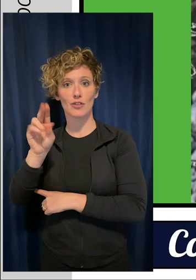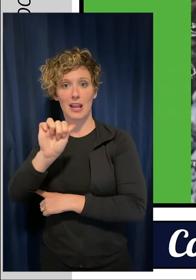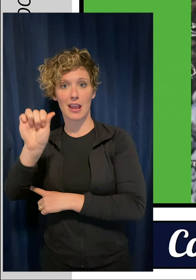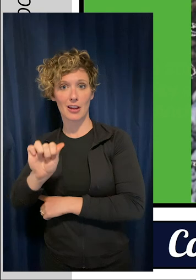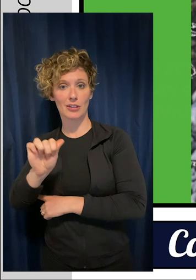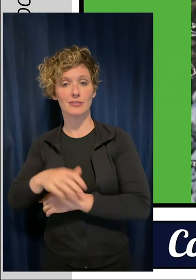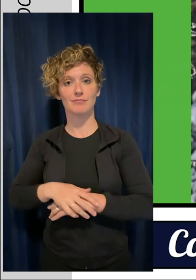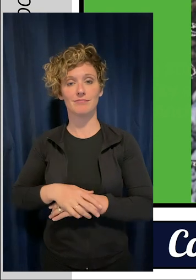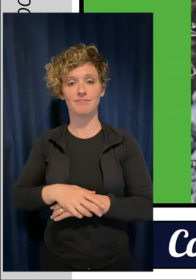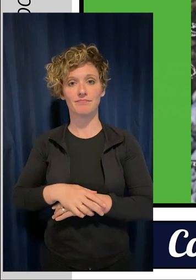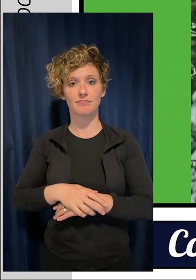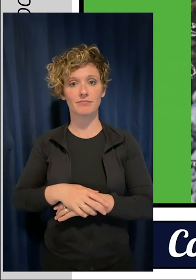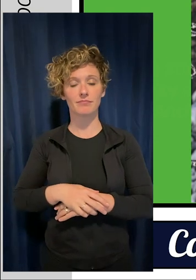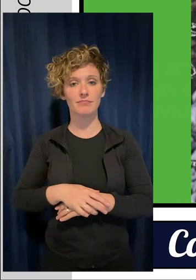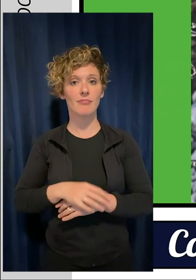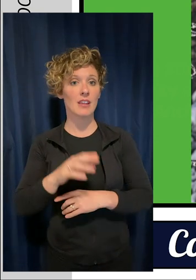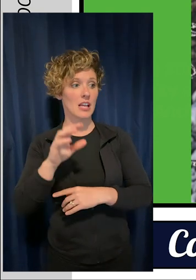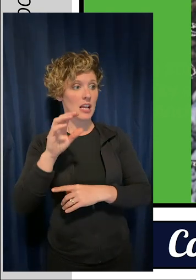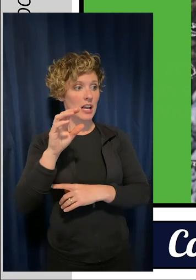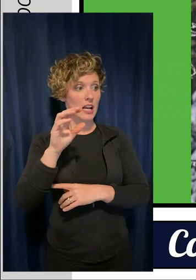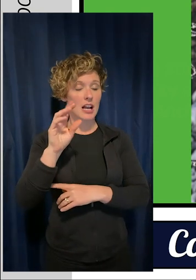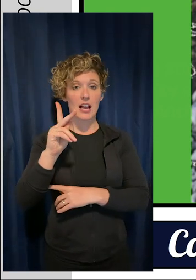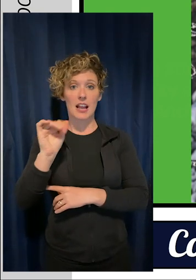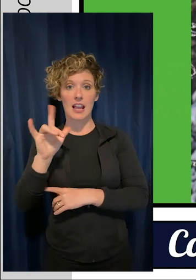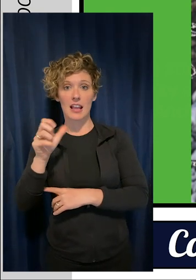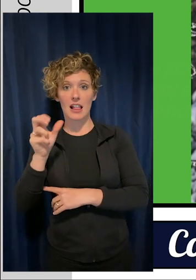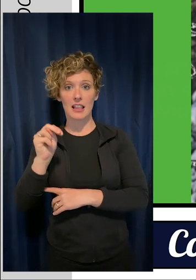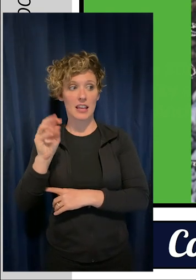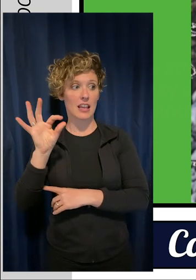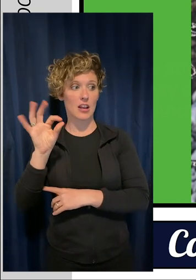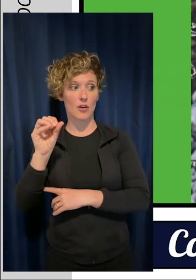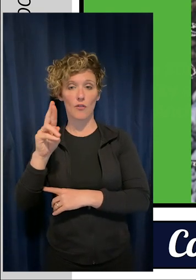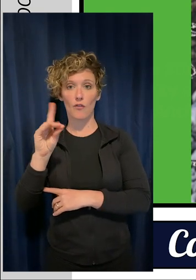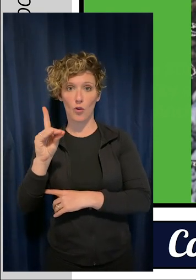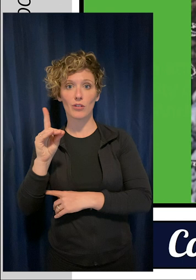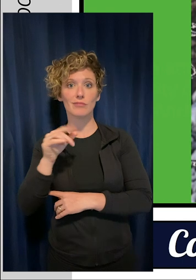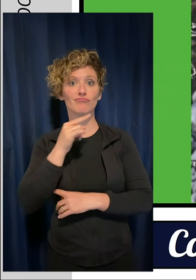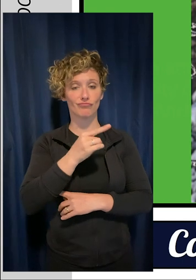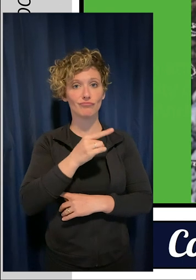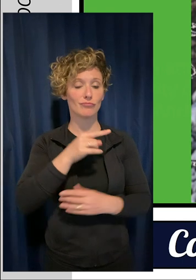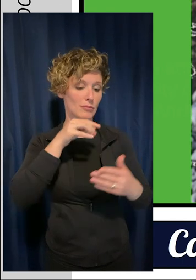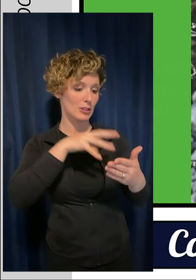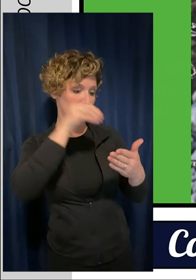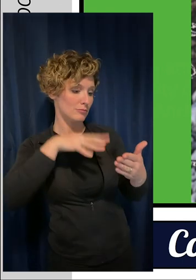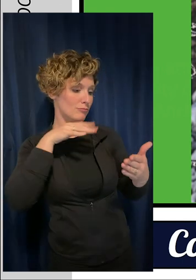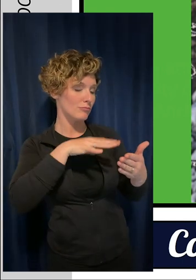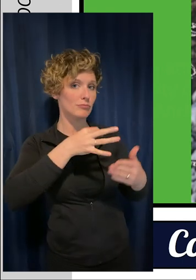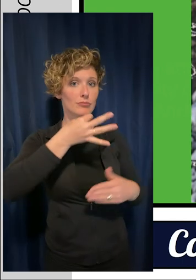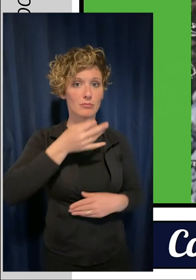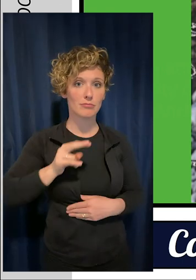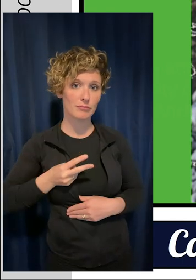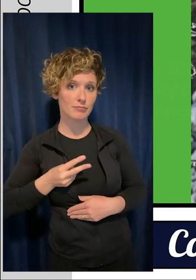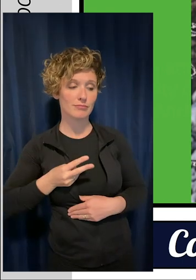Kaylina Ford, salutatorian. Kaylina would like to thank her family for pushing her to be the best person she could be, her friends